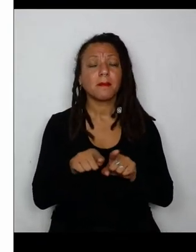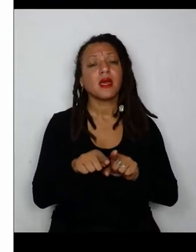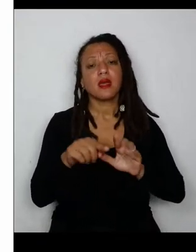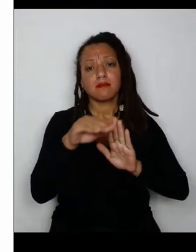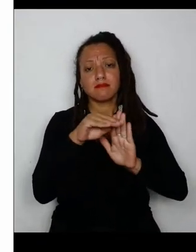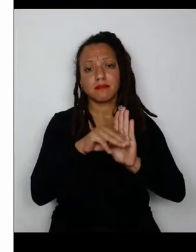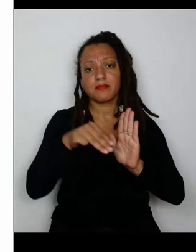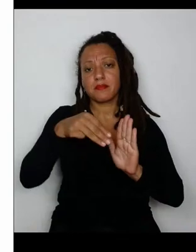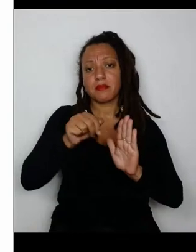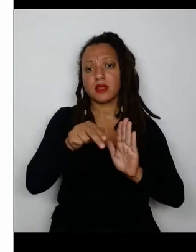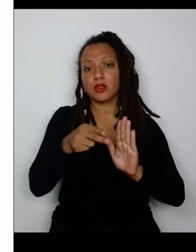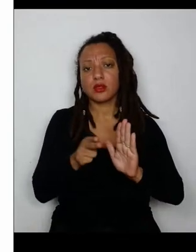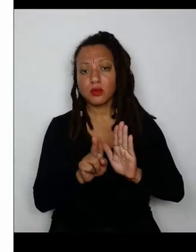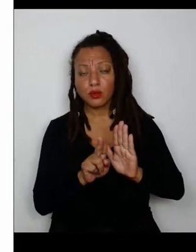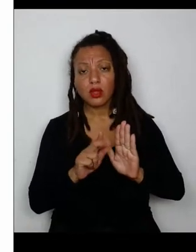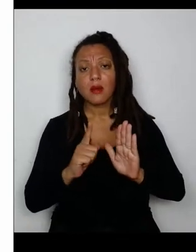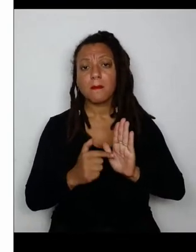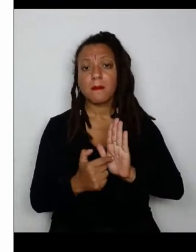two